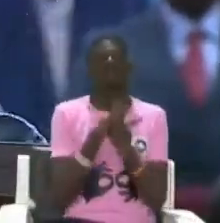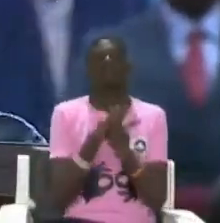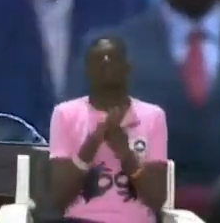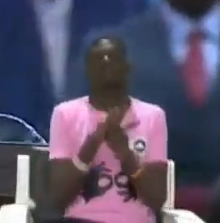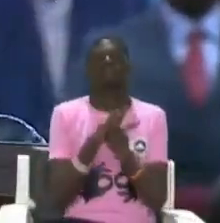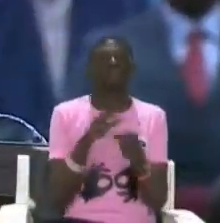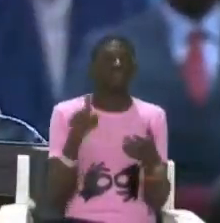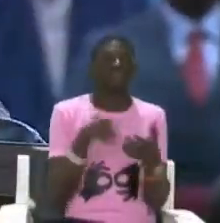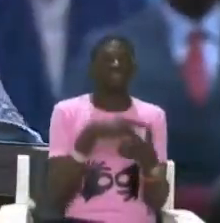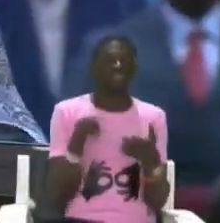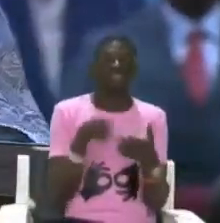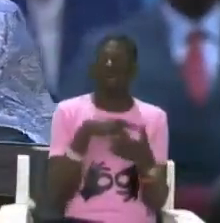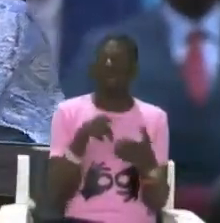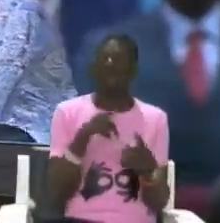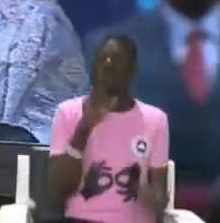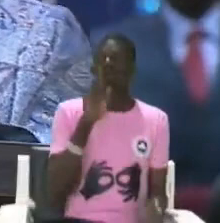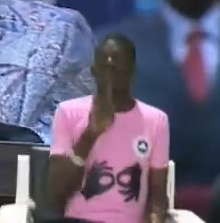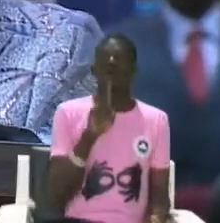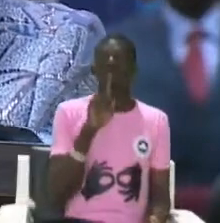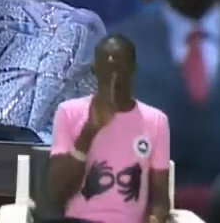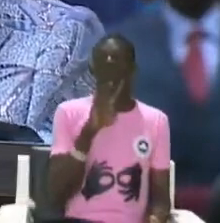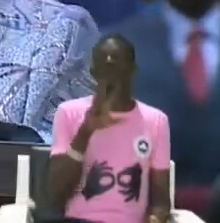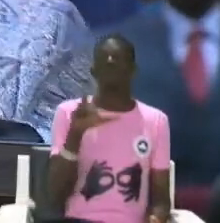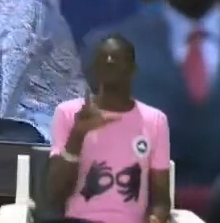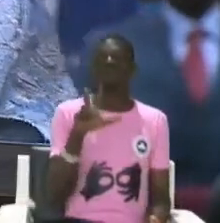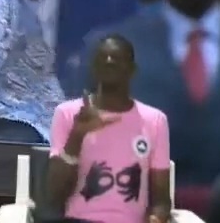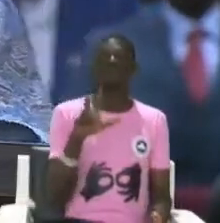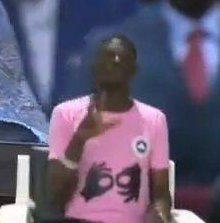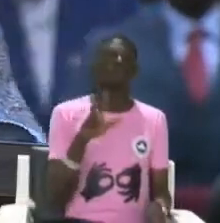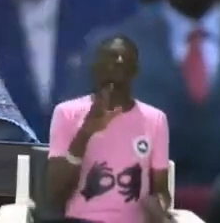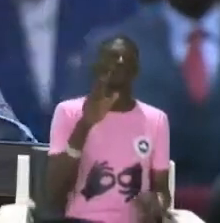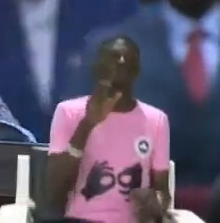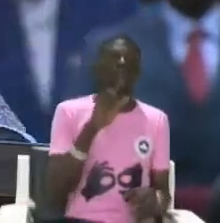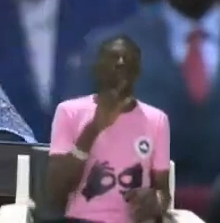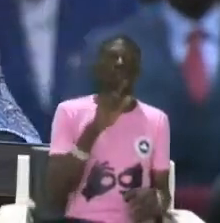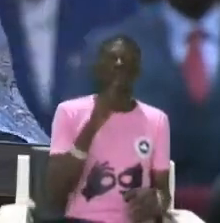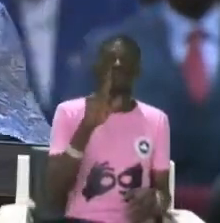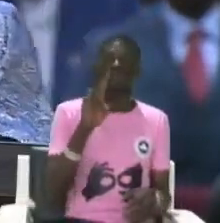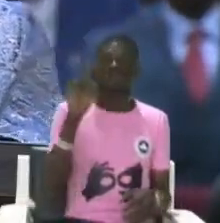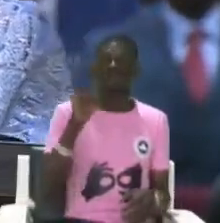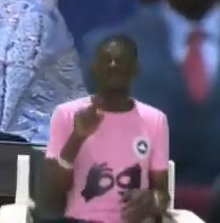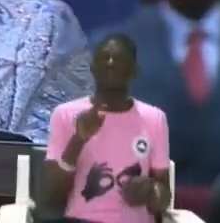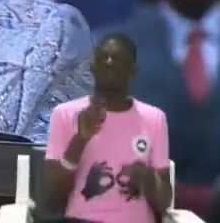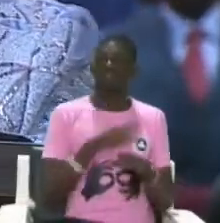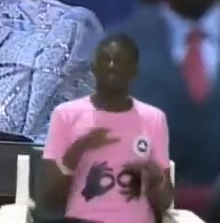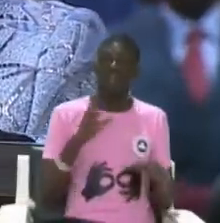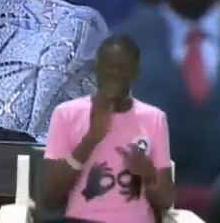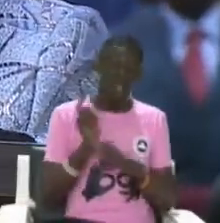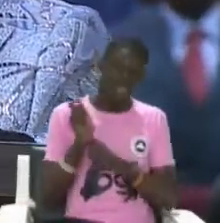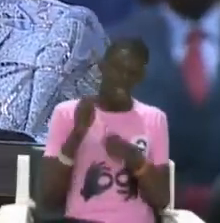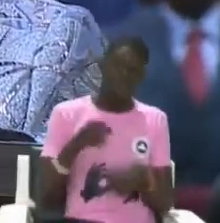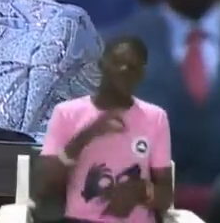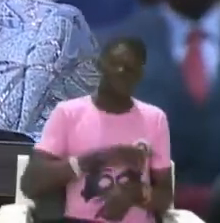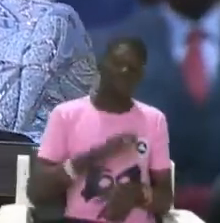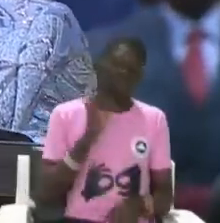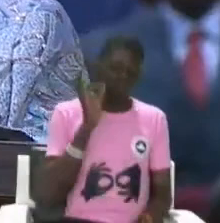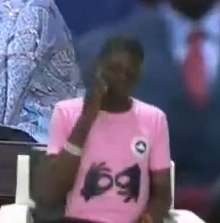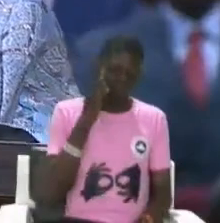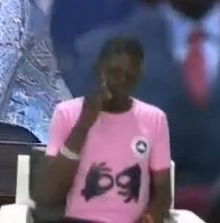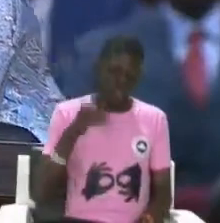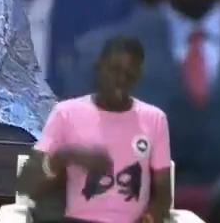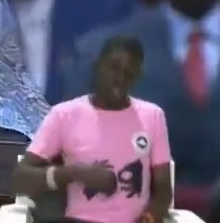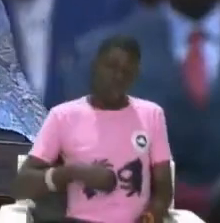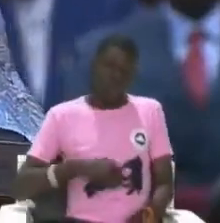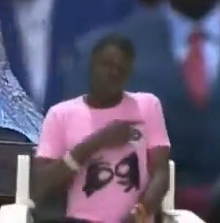Psalm 127 verse 3 says, "Lo, children are an heritage of the Lord, and fruit of the womb is